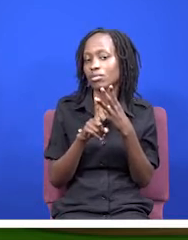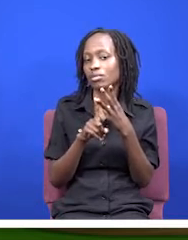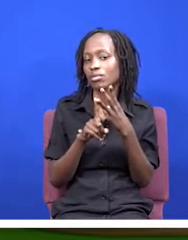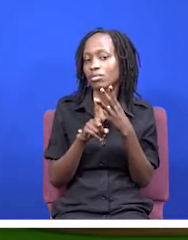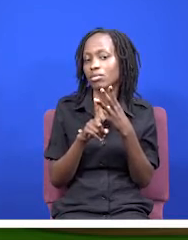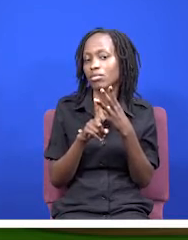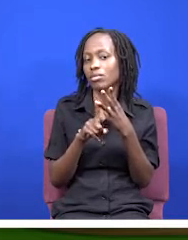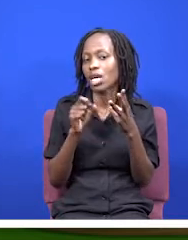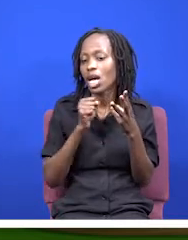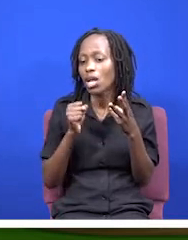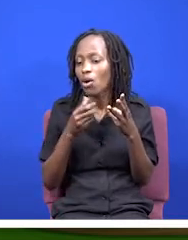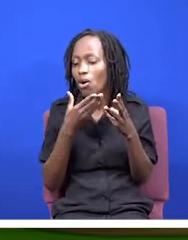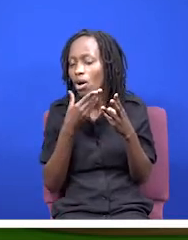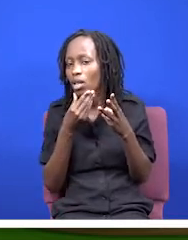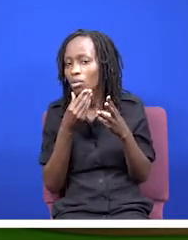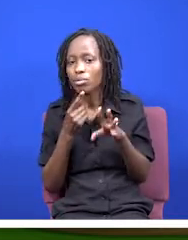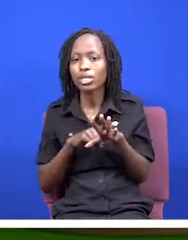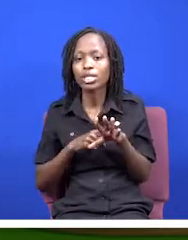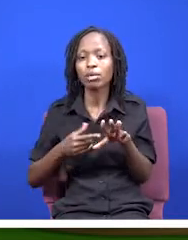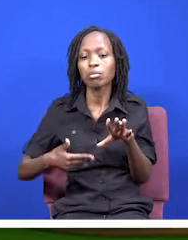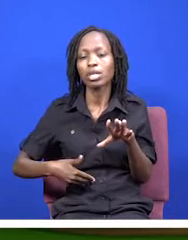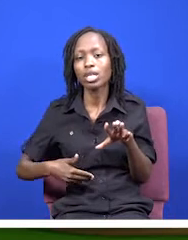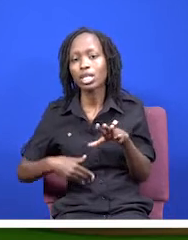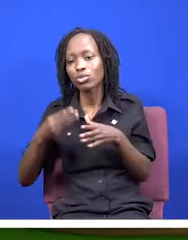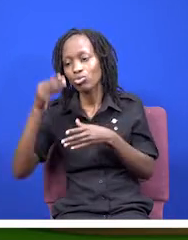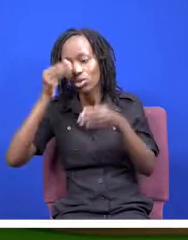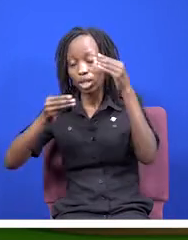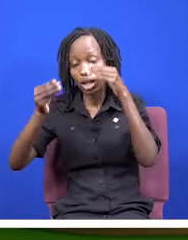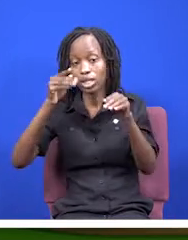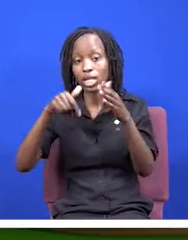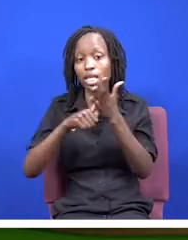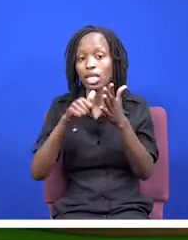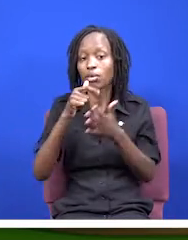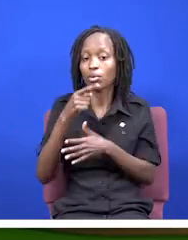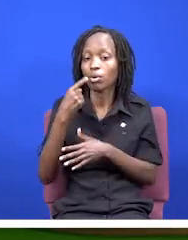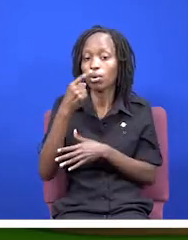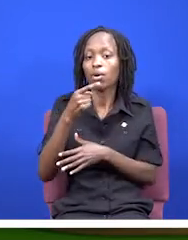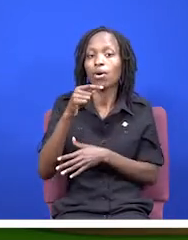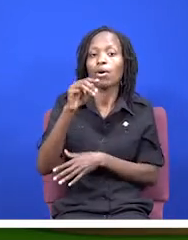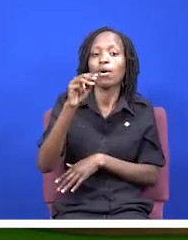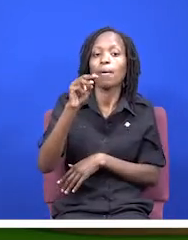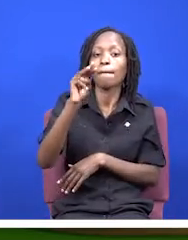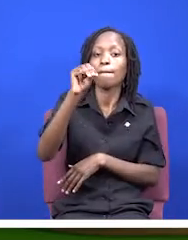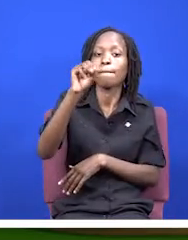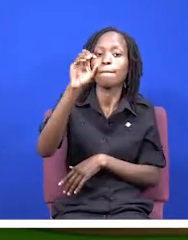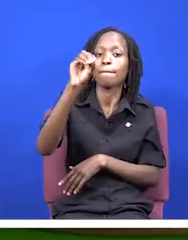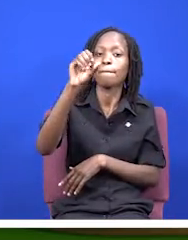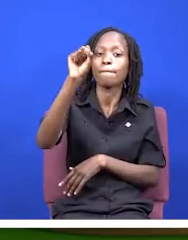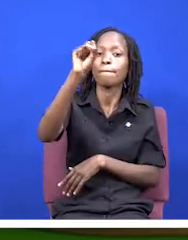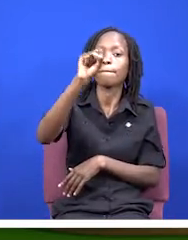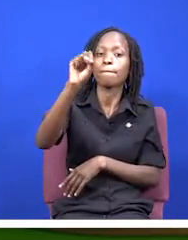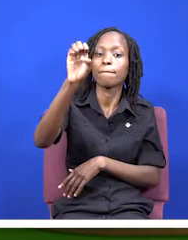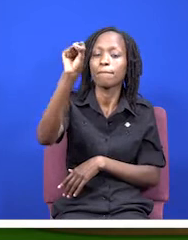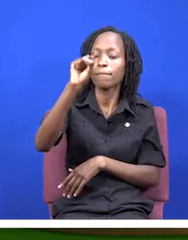Mm-hmm. This was an old man, but when he was young, he was learning. His name was? Moses.